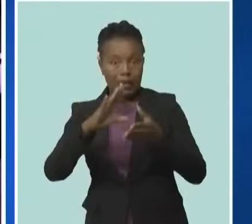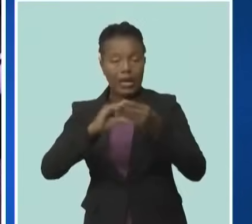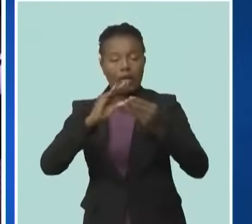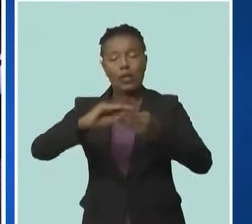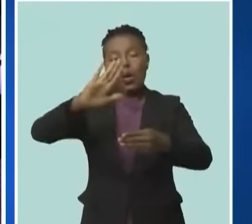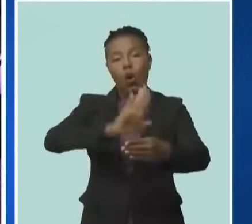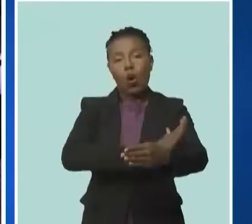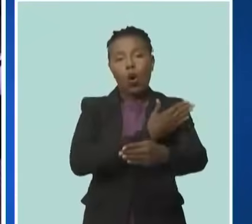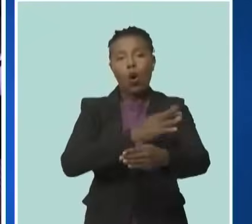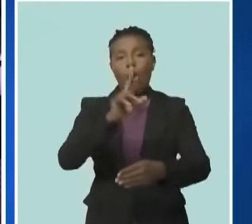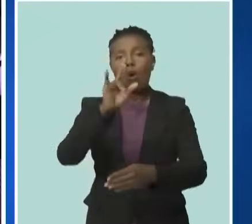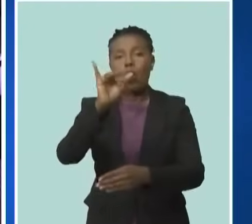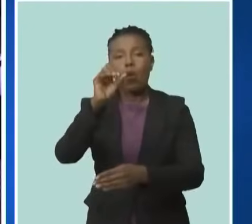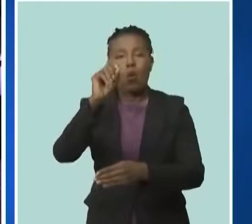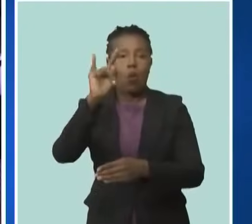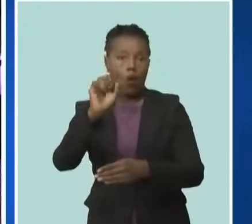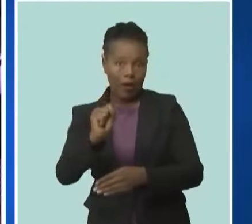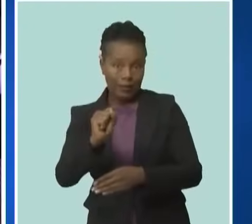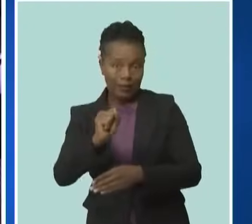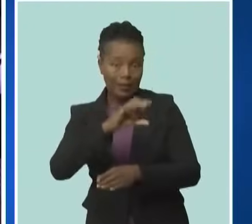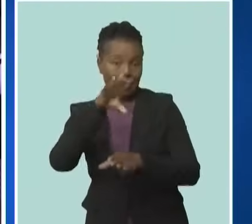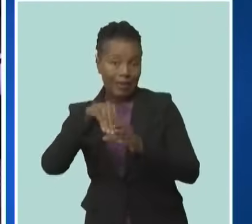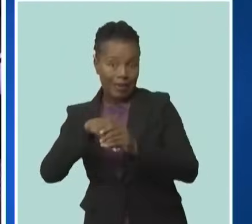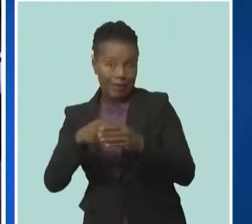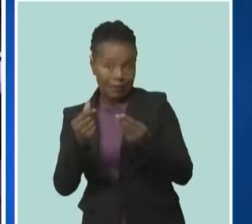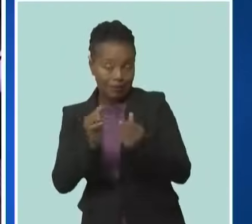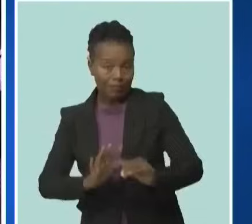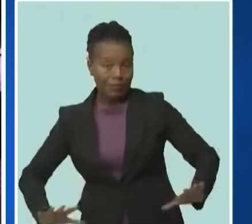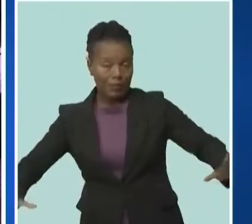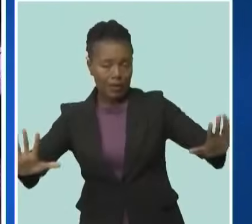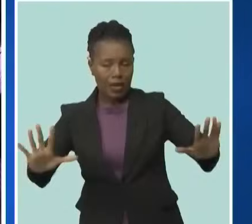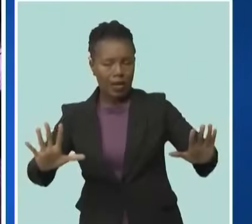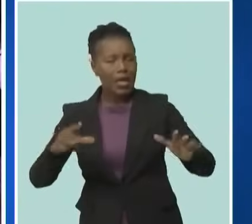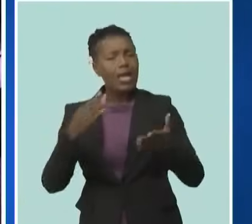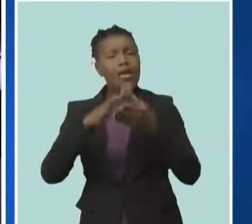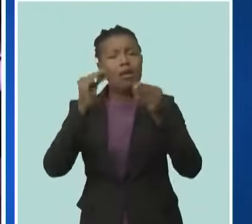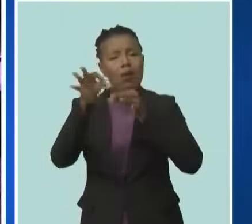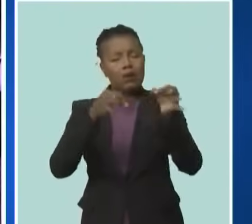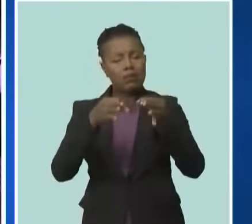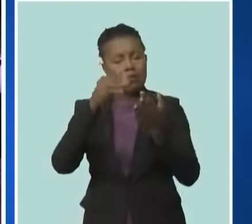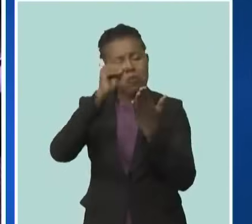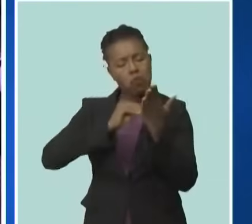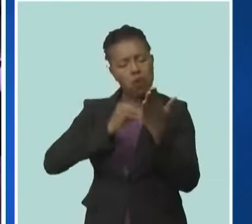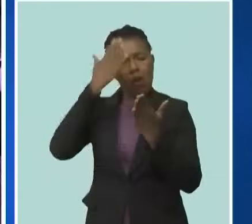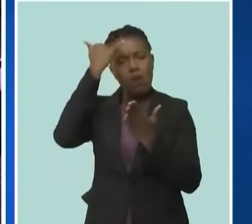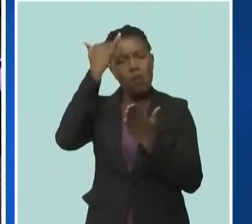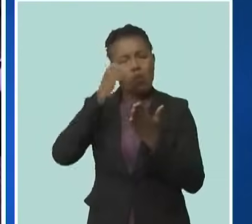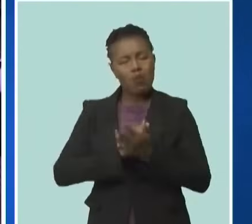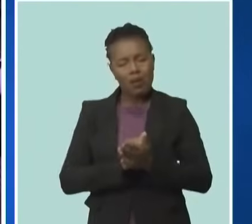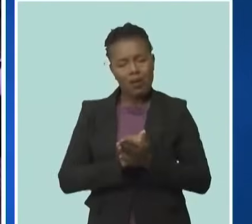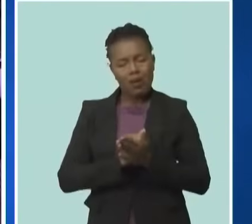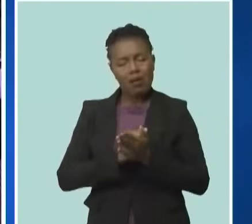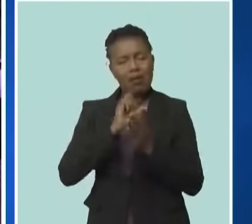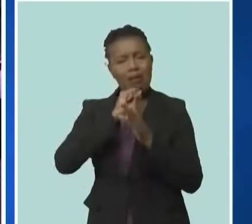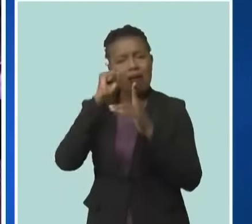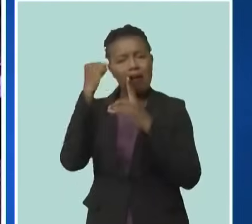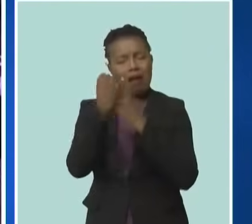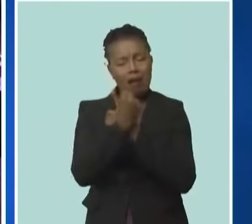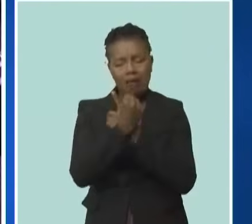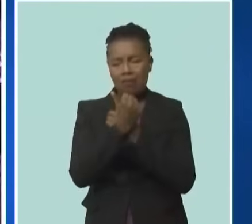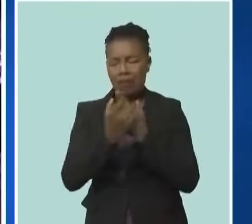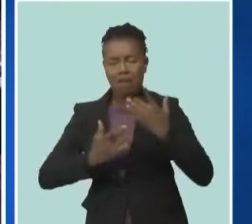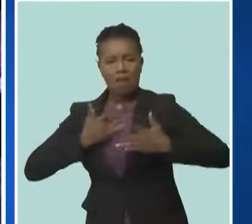give you a synopsis of why he wrote Rights in the Land and also the atmosphere, the climate at that time in